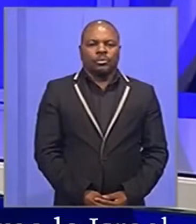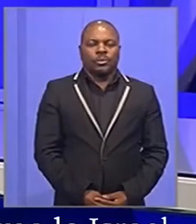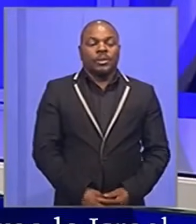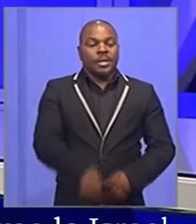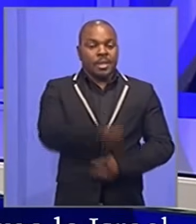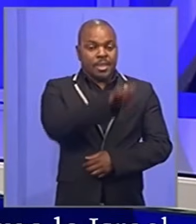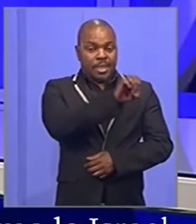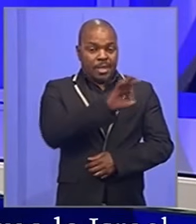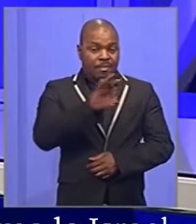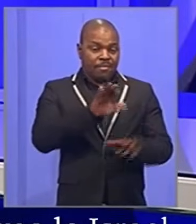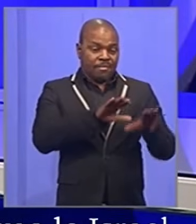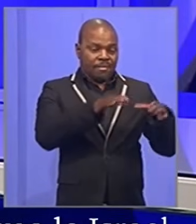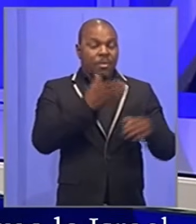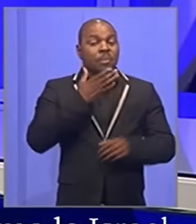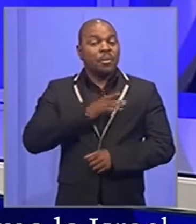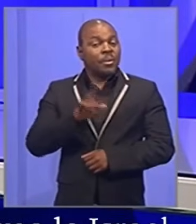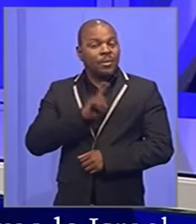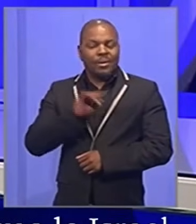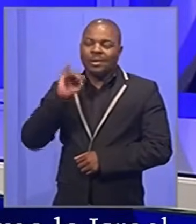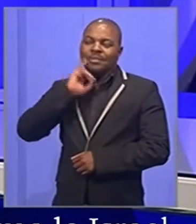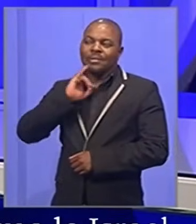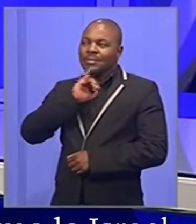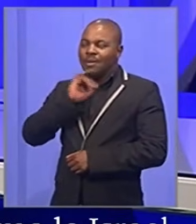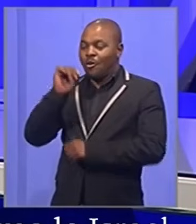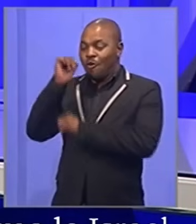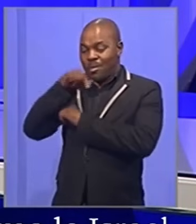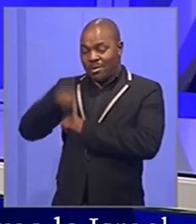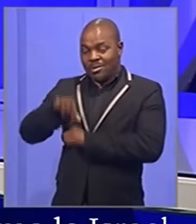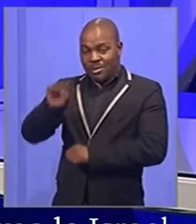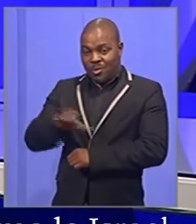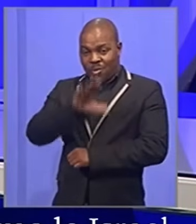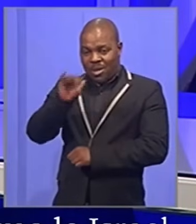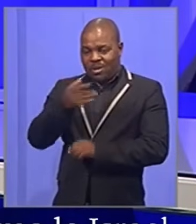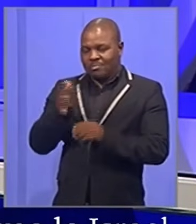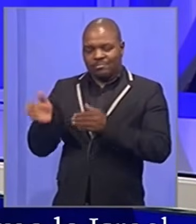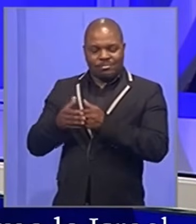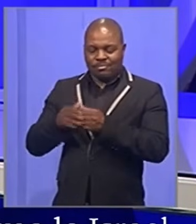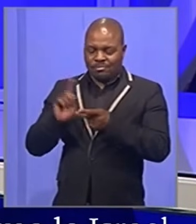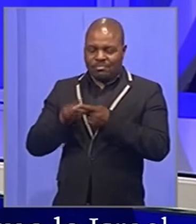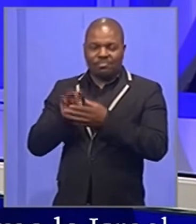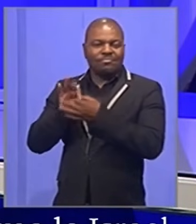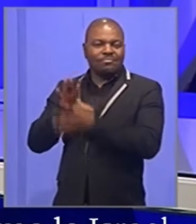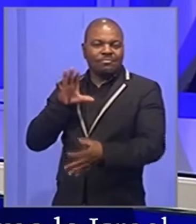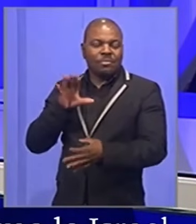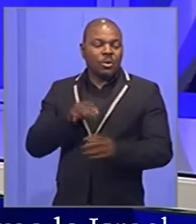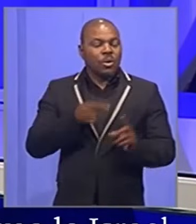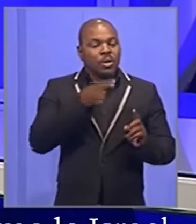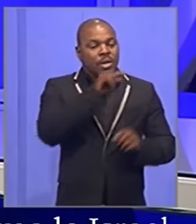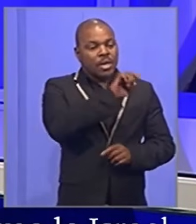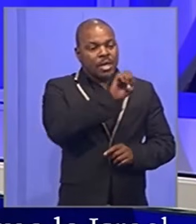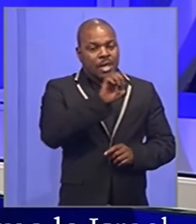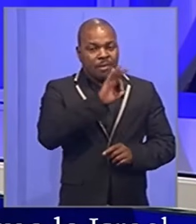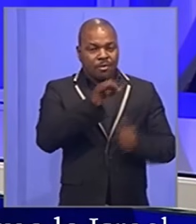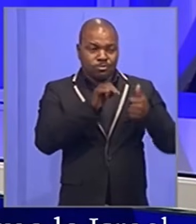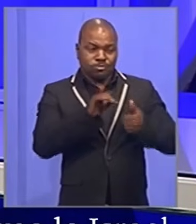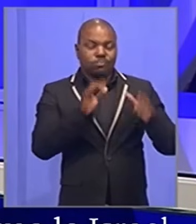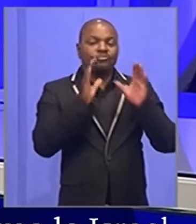EFF e batla hore ntlo ya bonqosa Israel mona Afrika Borwa e kwale lo kgaola maqhama le yona. Sena se boletswe ke moetapele wa EFF Julius